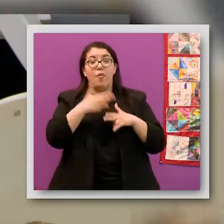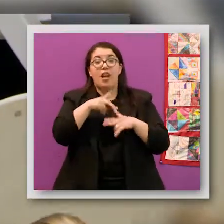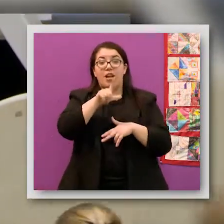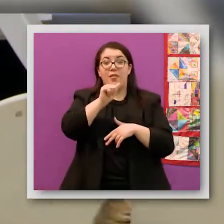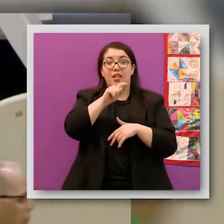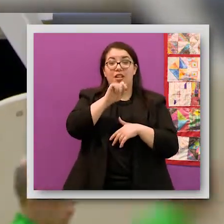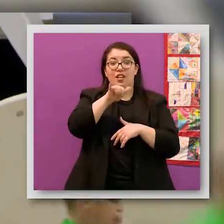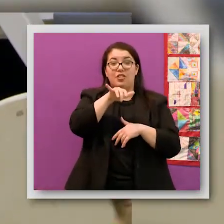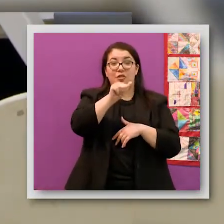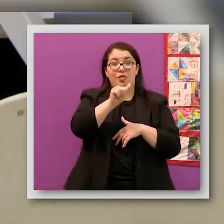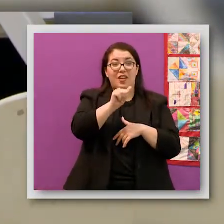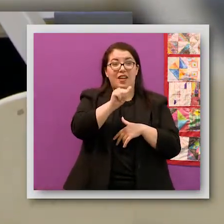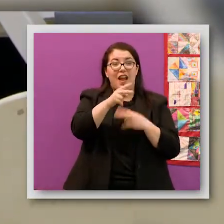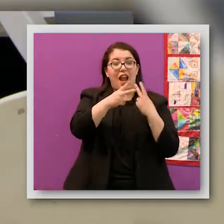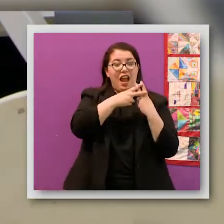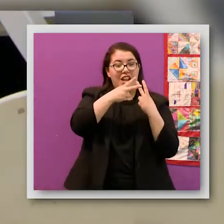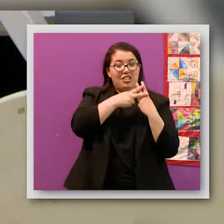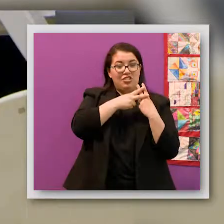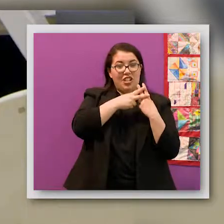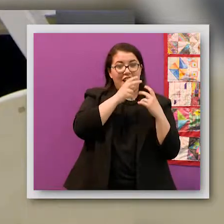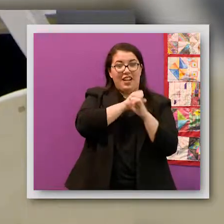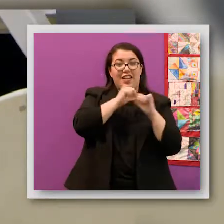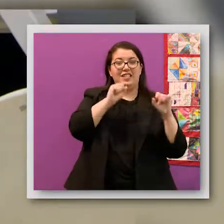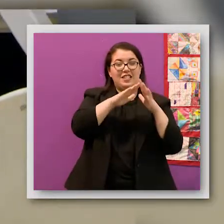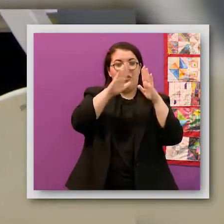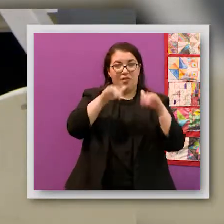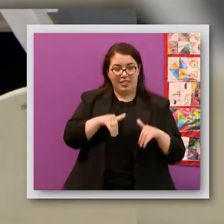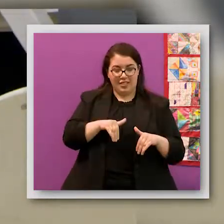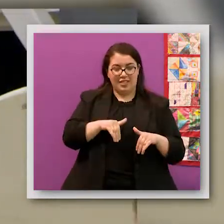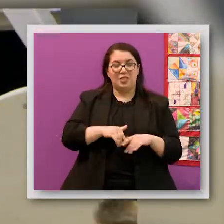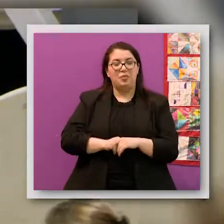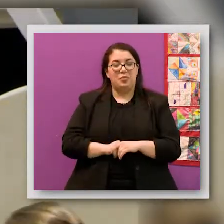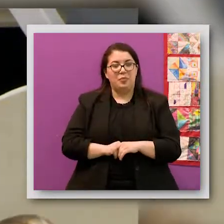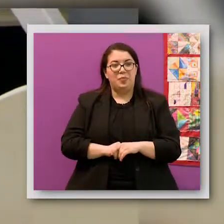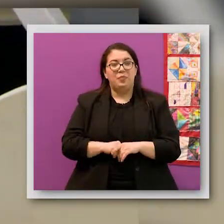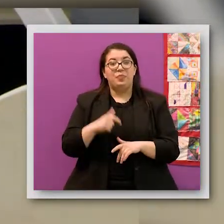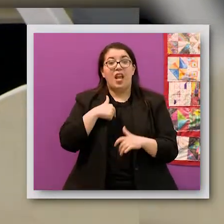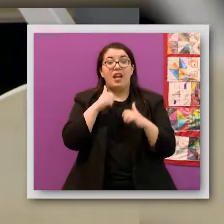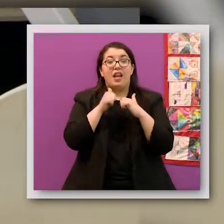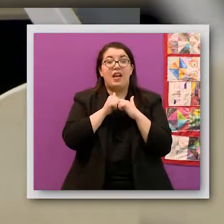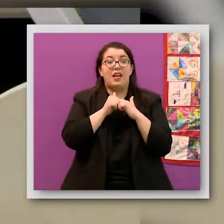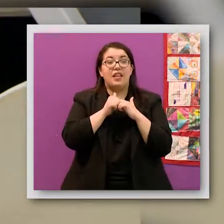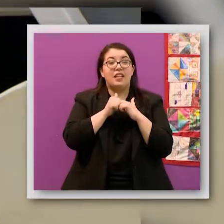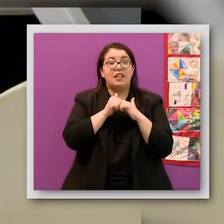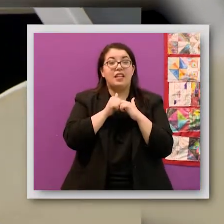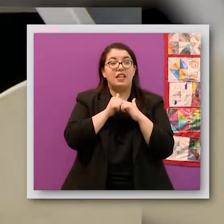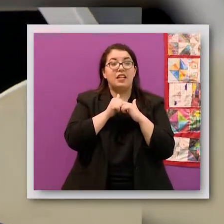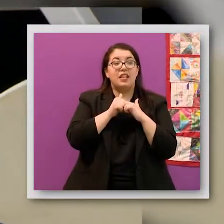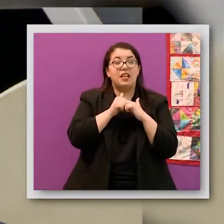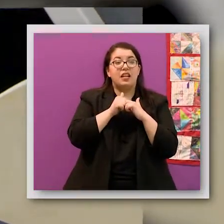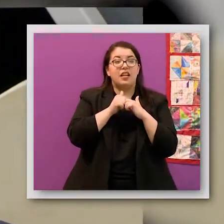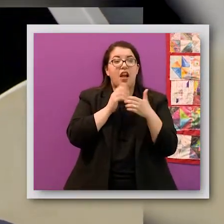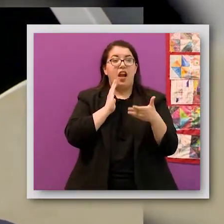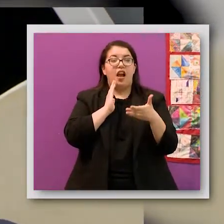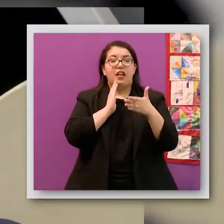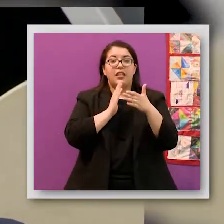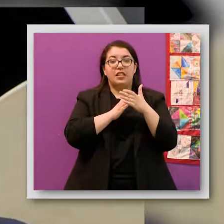Young. #safe housing. Okay. And I'm with the DC Coalition Against Domestic Violence.